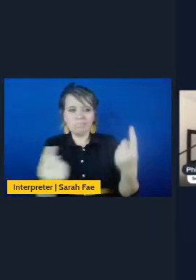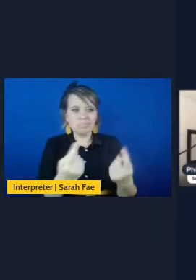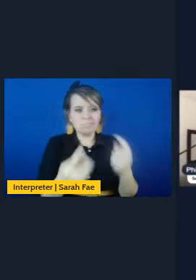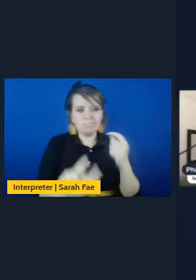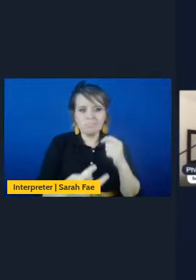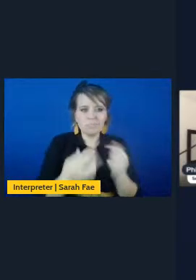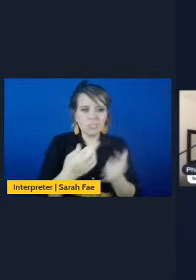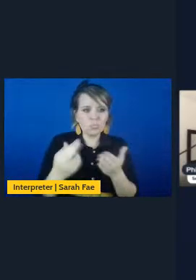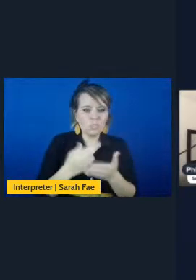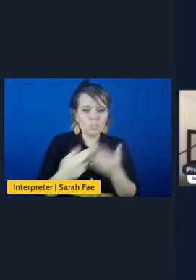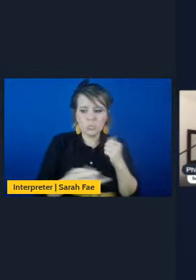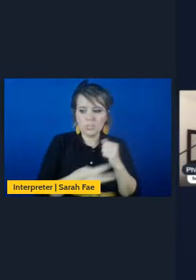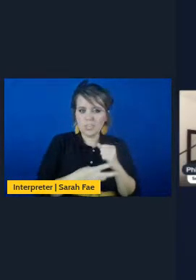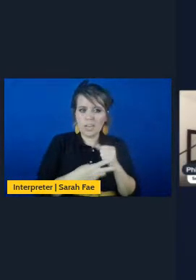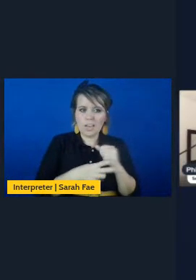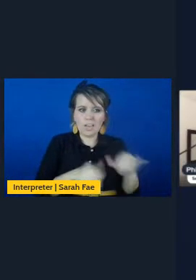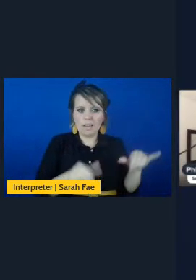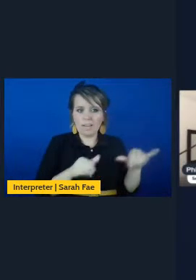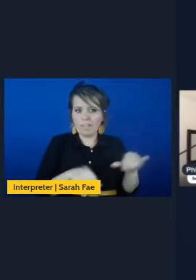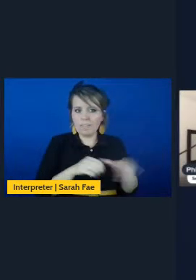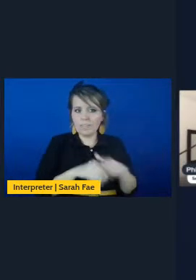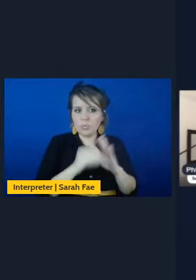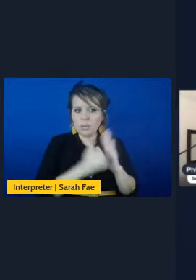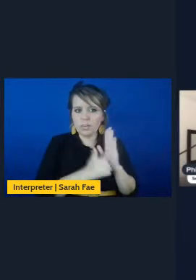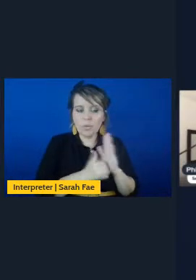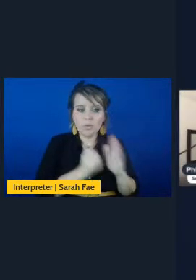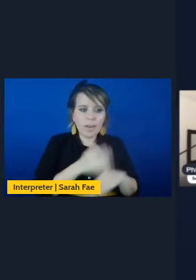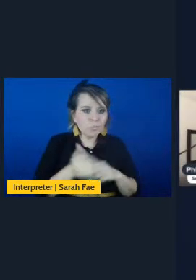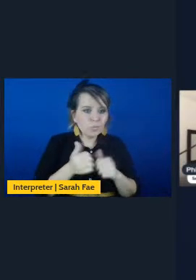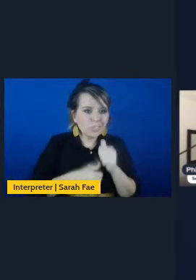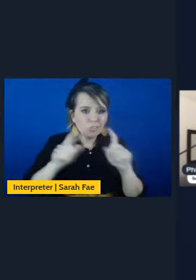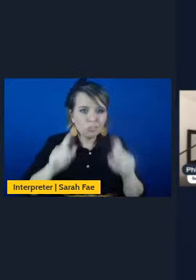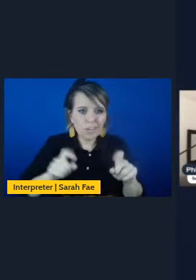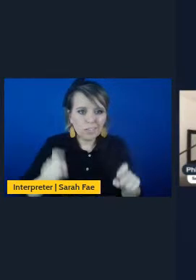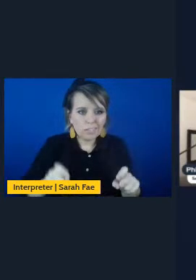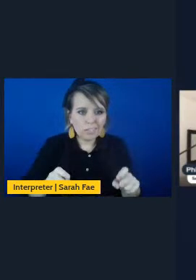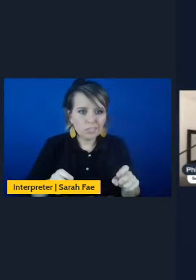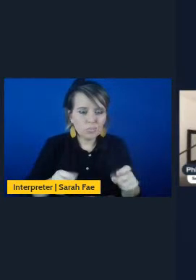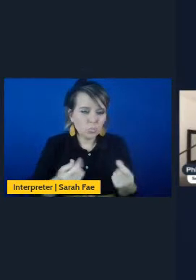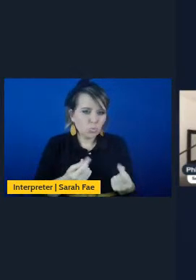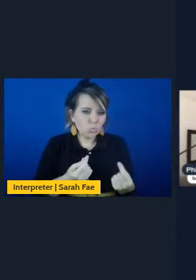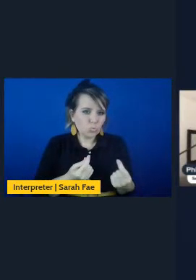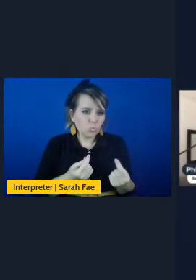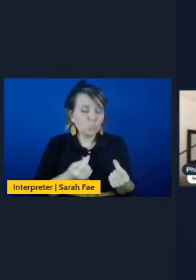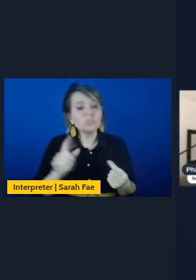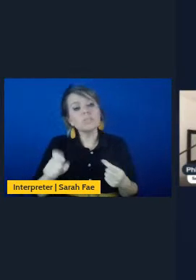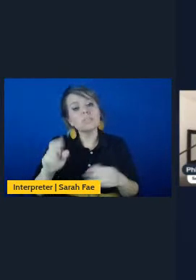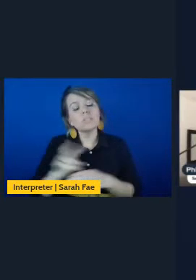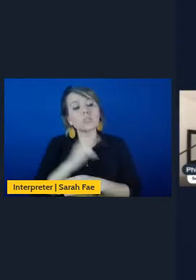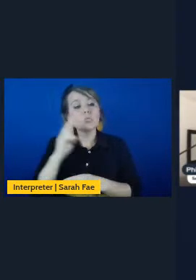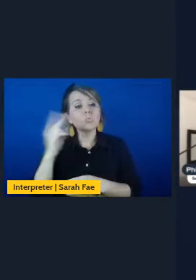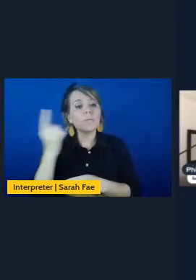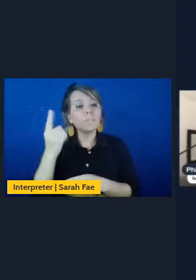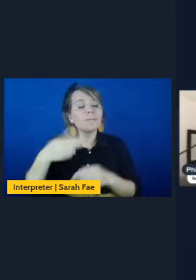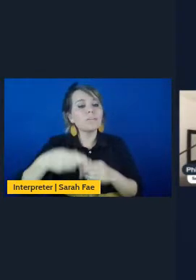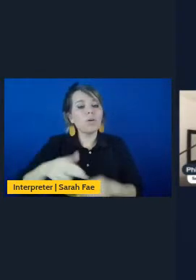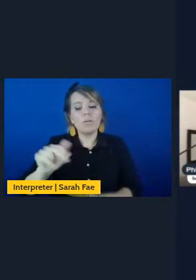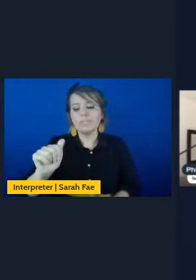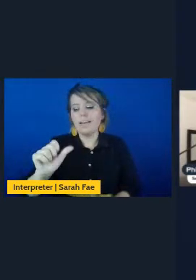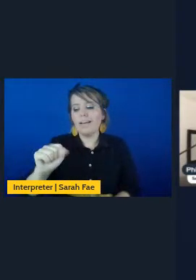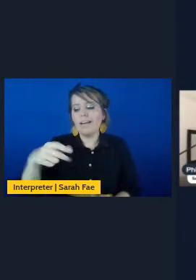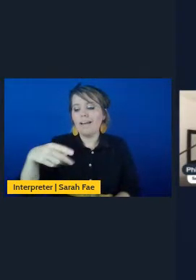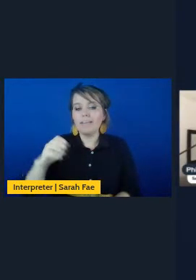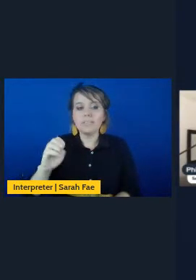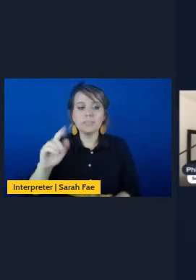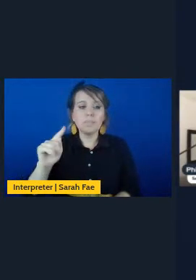account after each test pass. So to handle these, you want to use a mechanism like aspects to go in and update